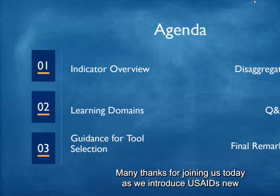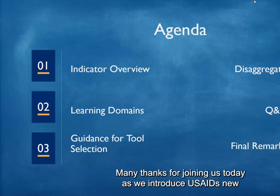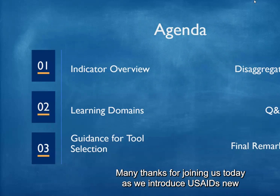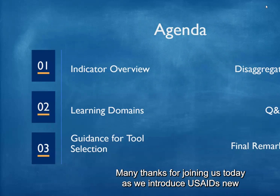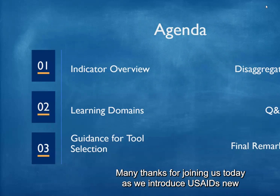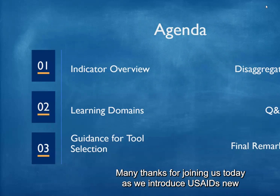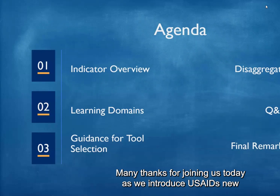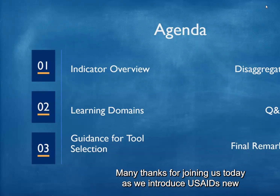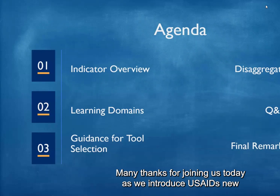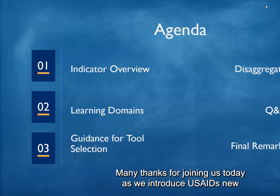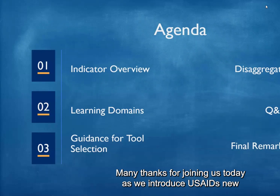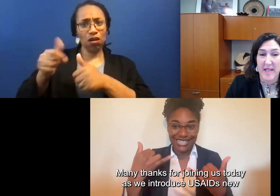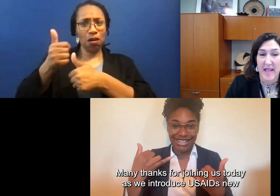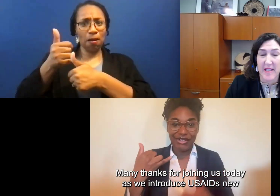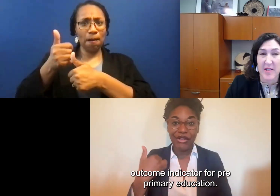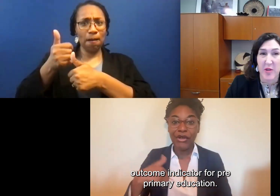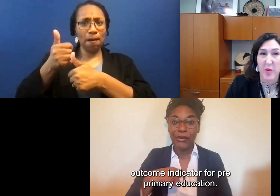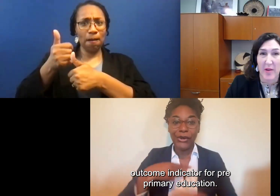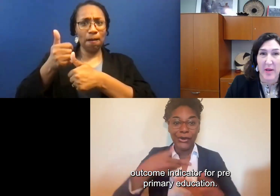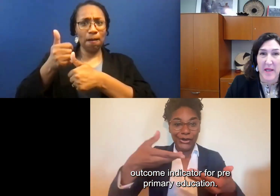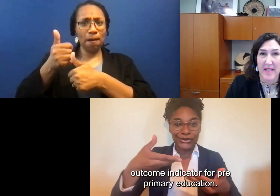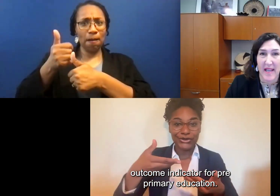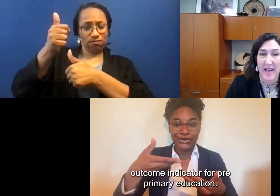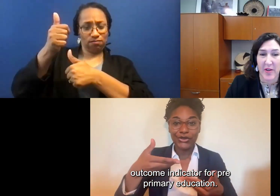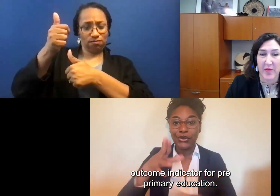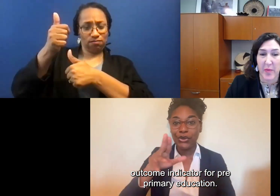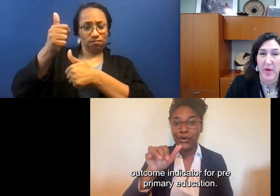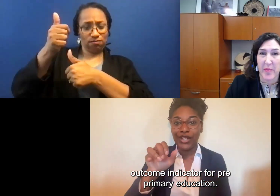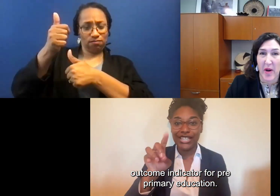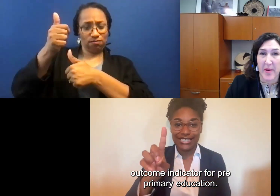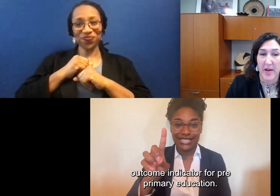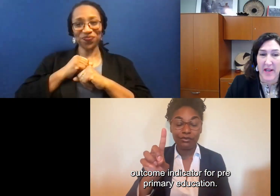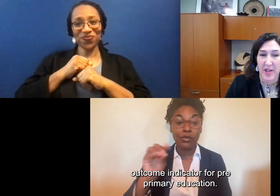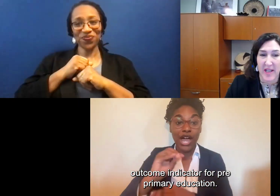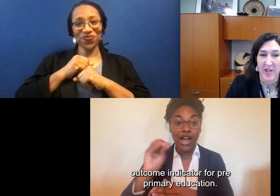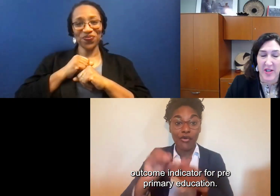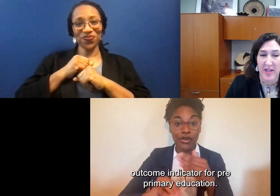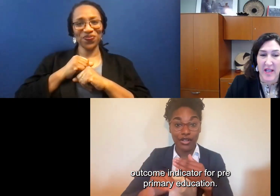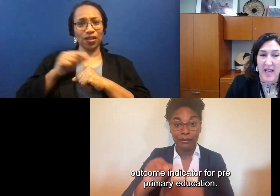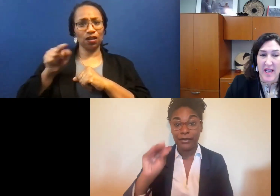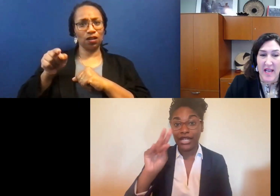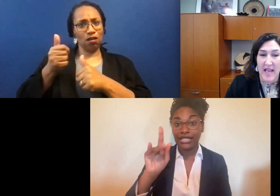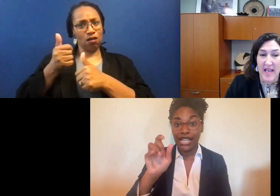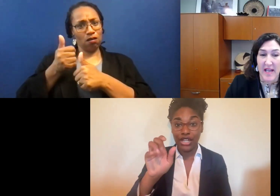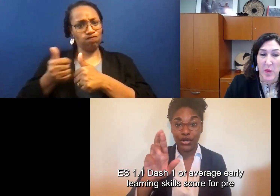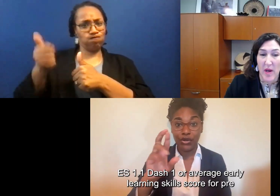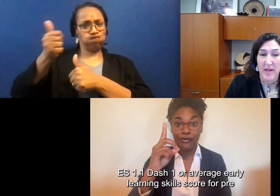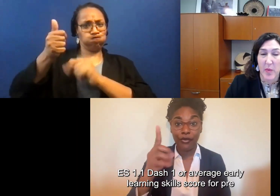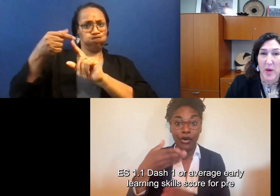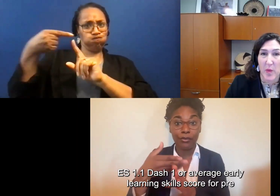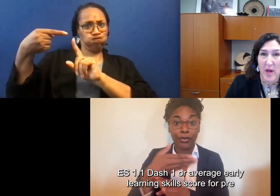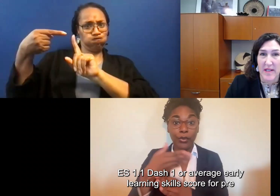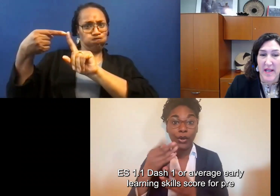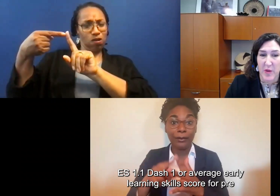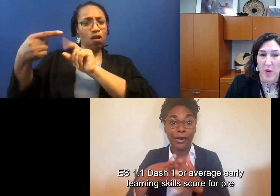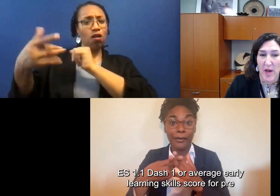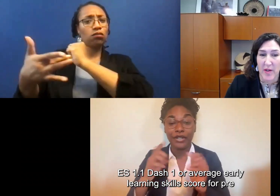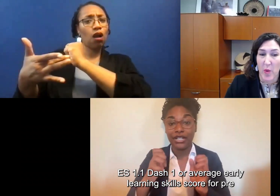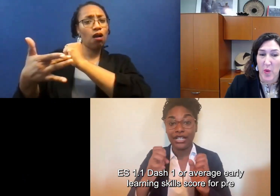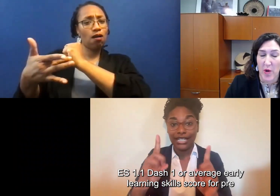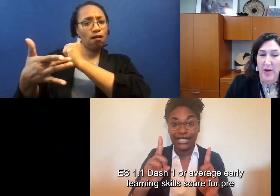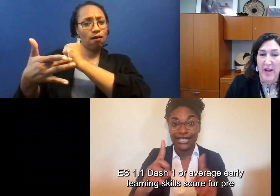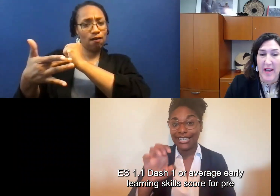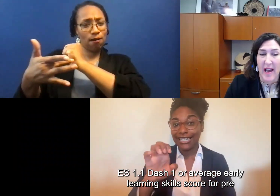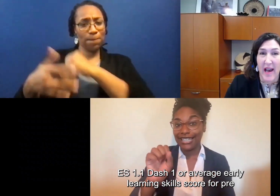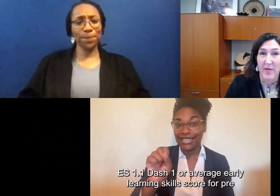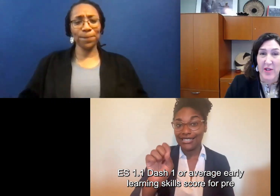today as we introduce USAID's new outcome indicator for pre-primary education, ES